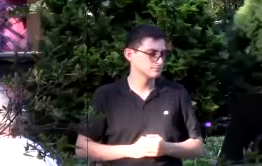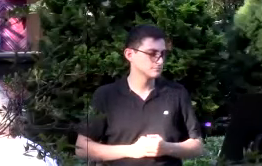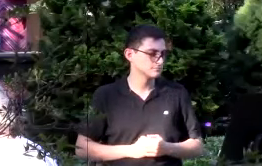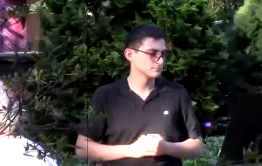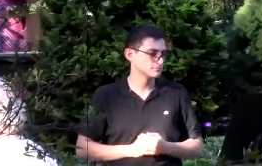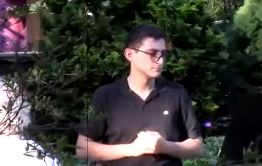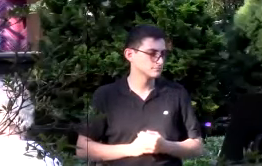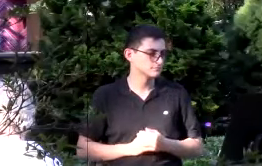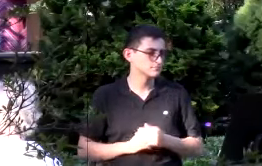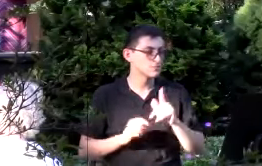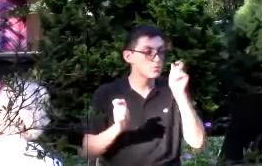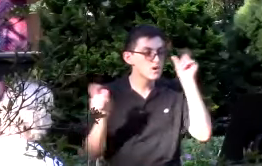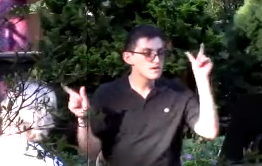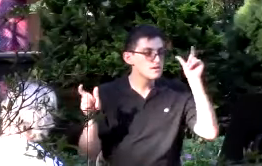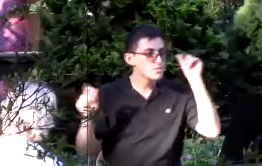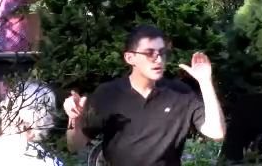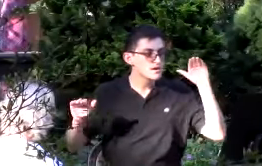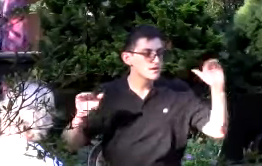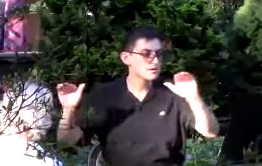Hitoreri, hitoreri,